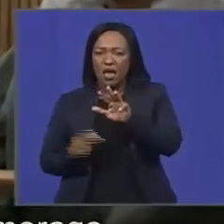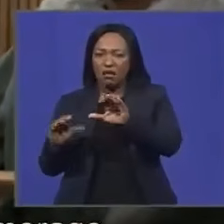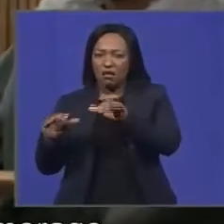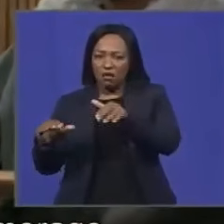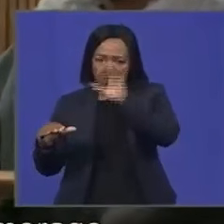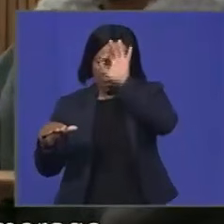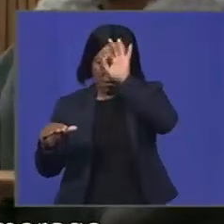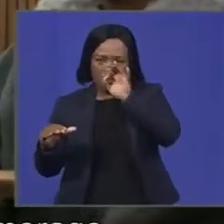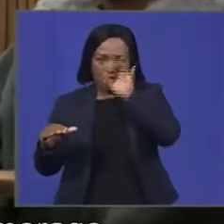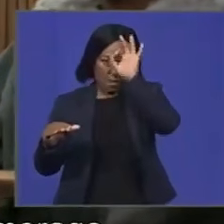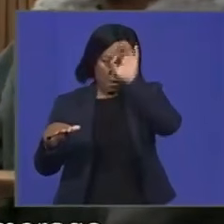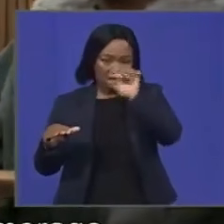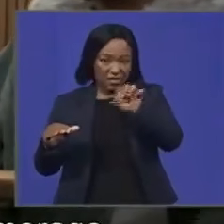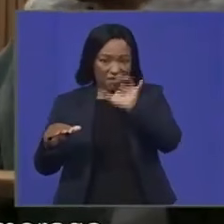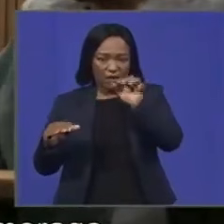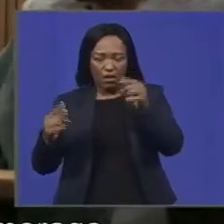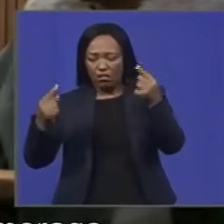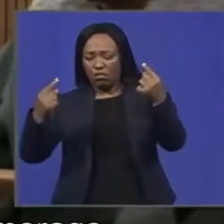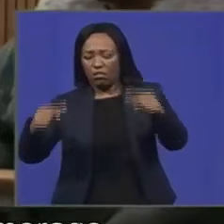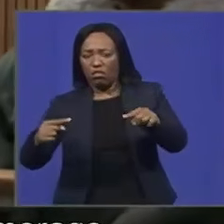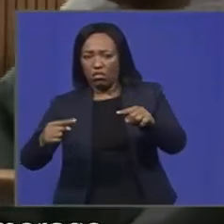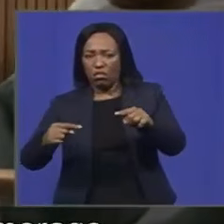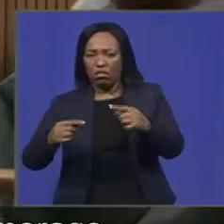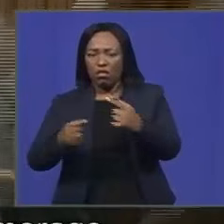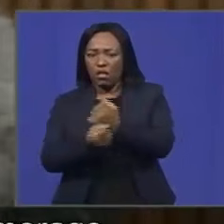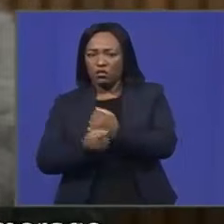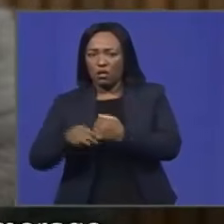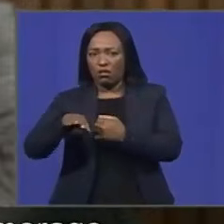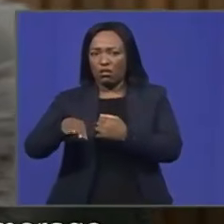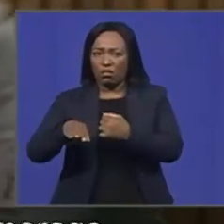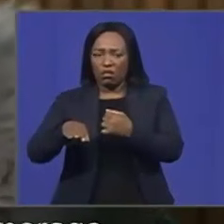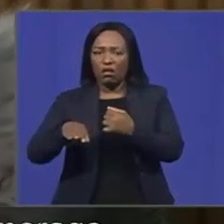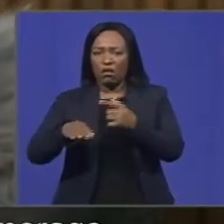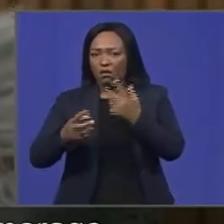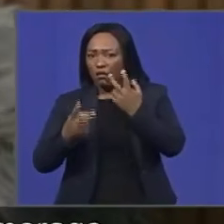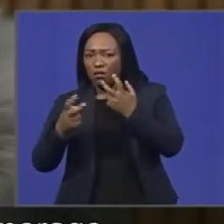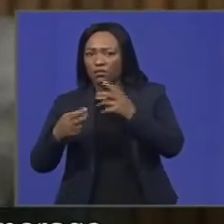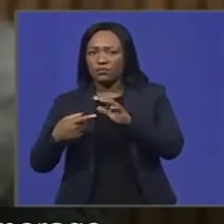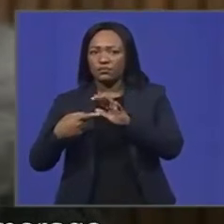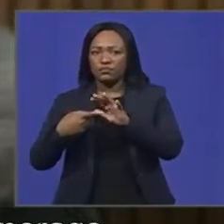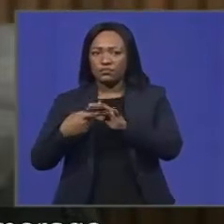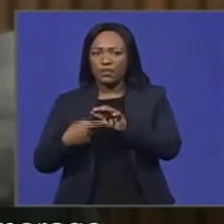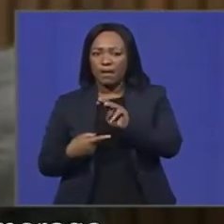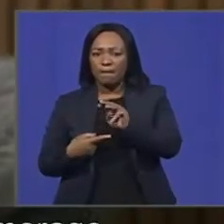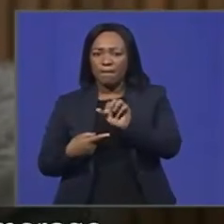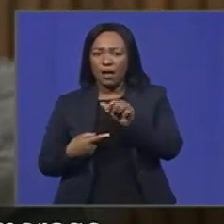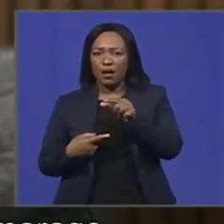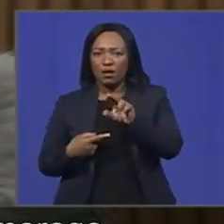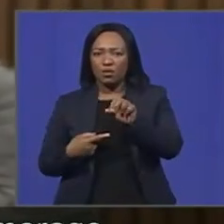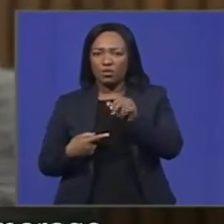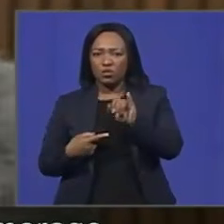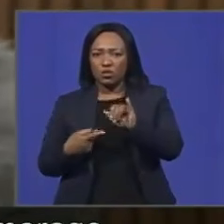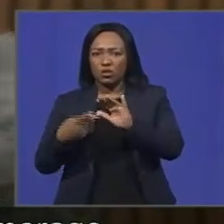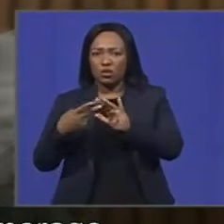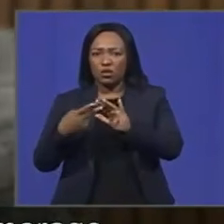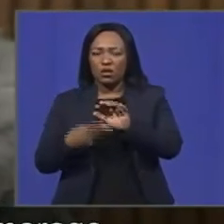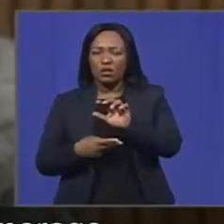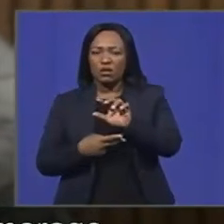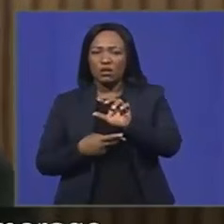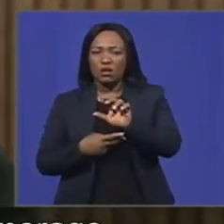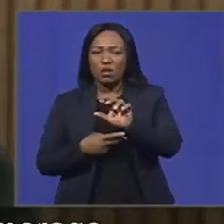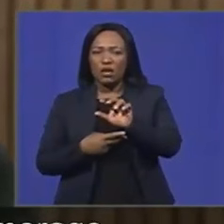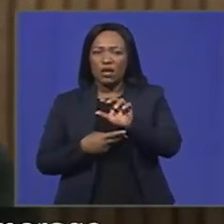ditirelo ya sepodisi sa Aforika Borwa. Batho ba le bararo ba ba akaretsang Matshoje Kayo Nwenda, Philip Chanje ga mmogo